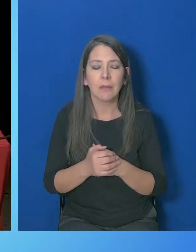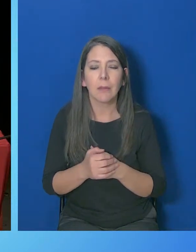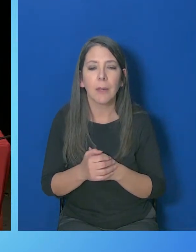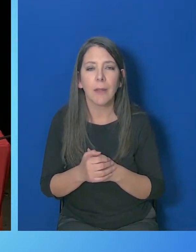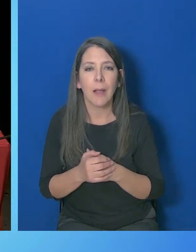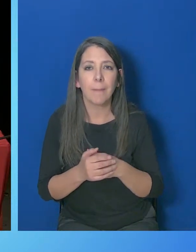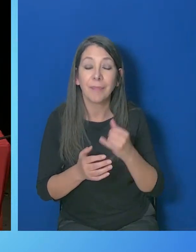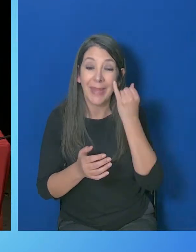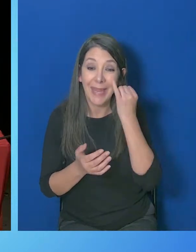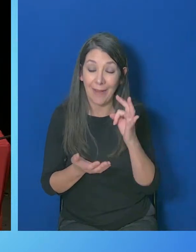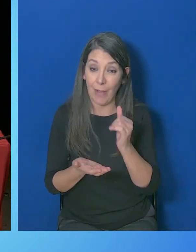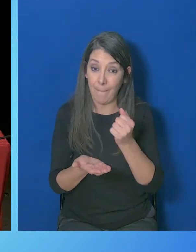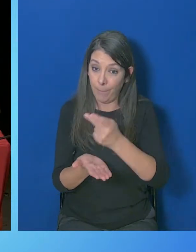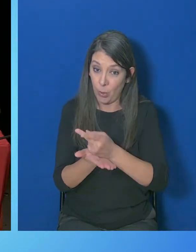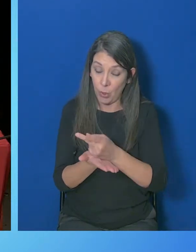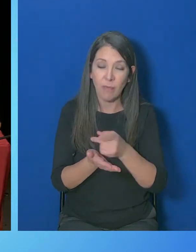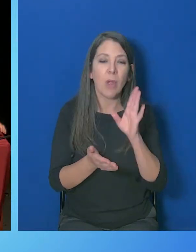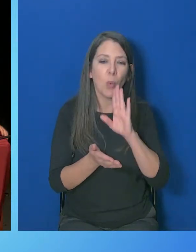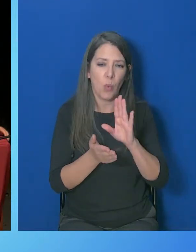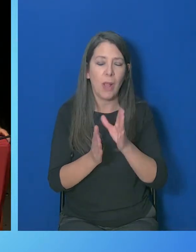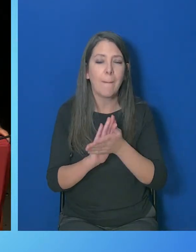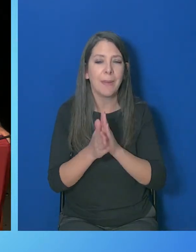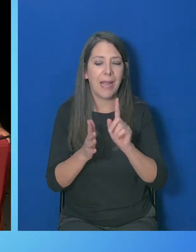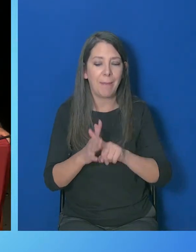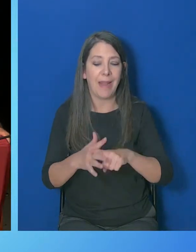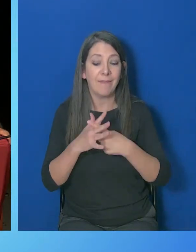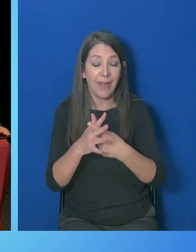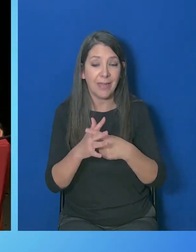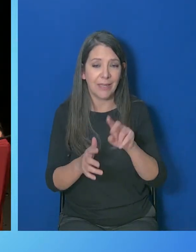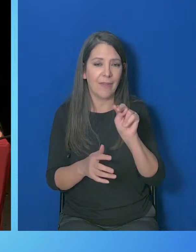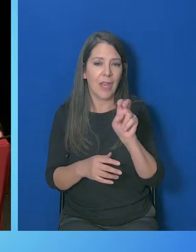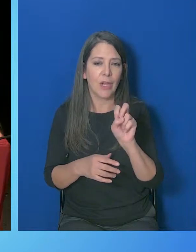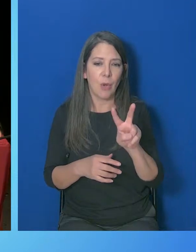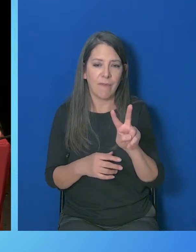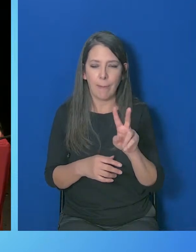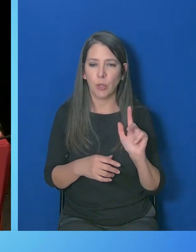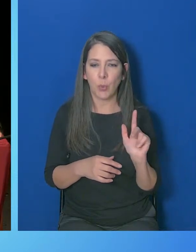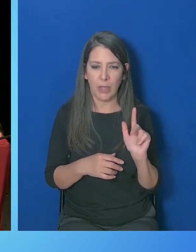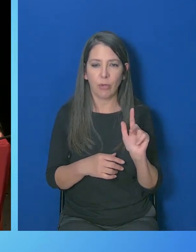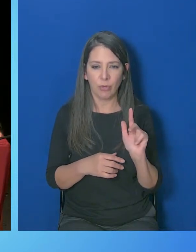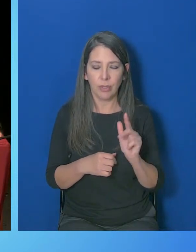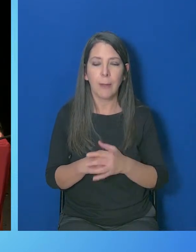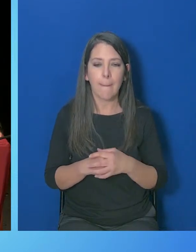If approved, this will change become effective November 23rd.